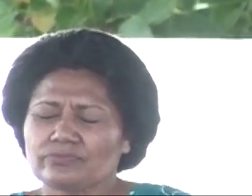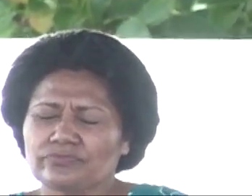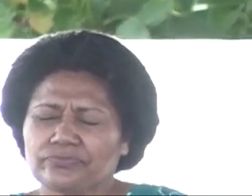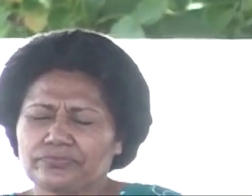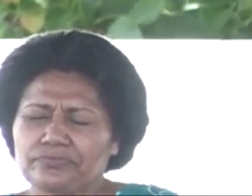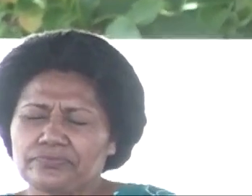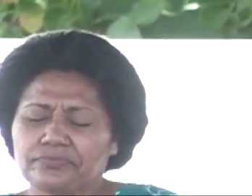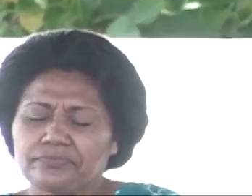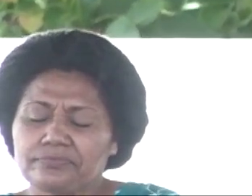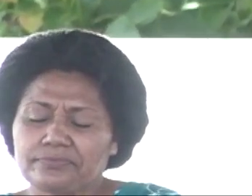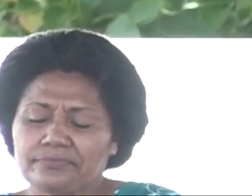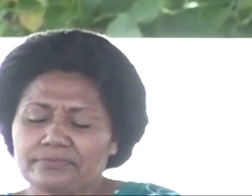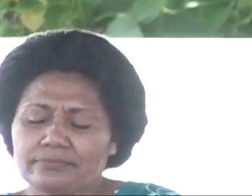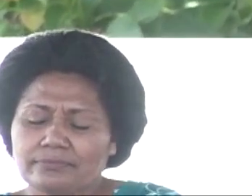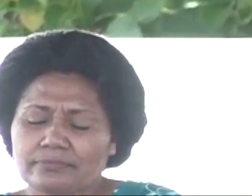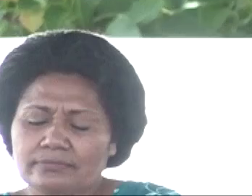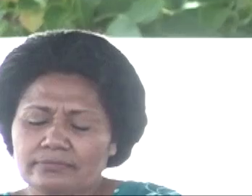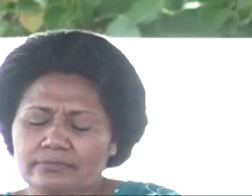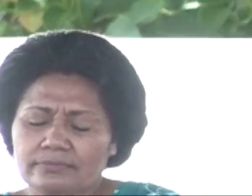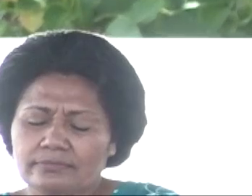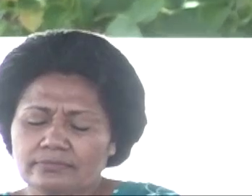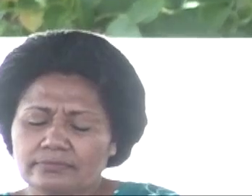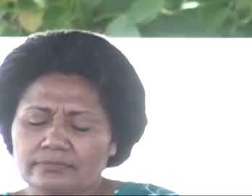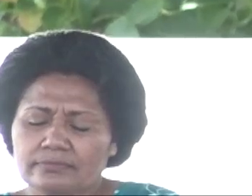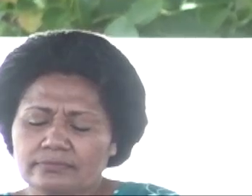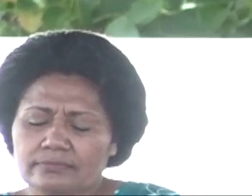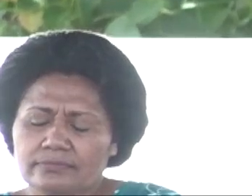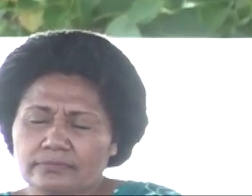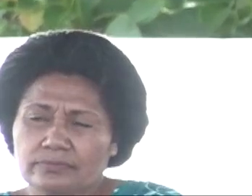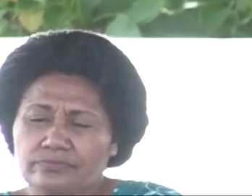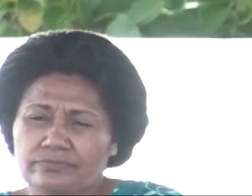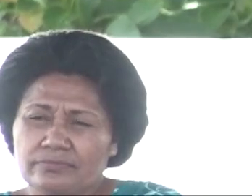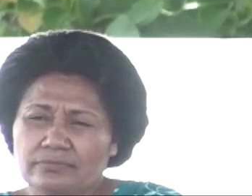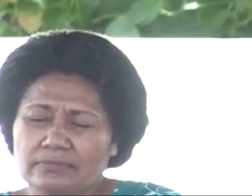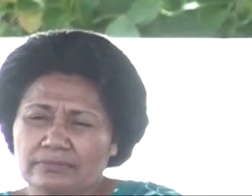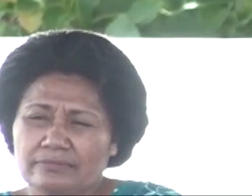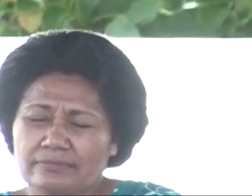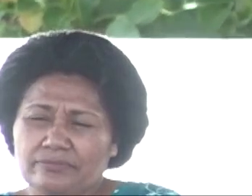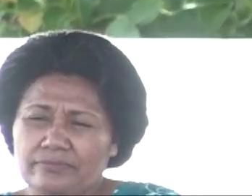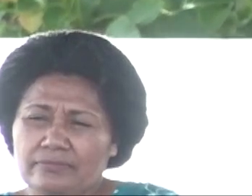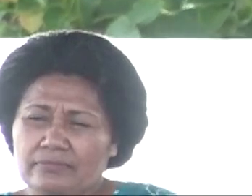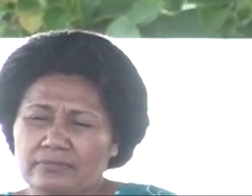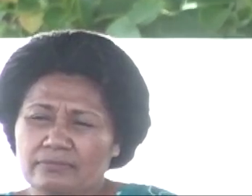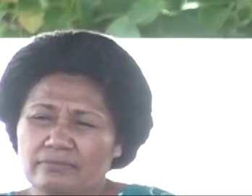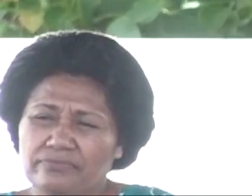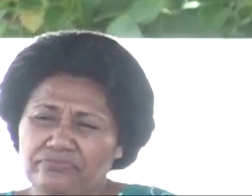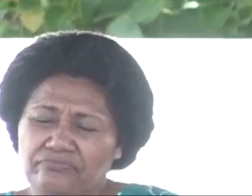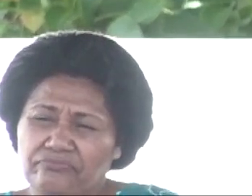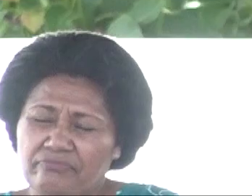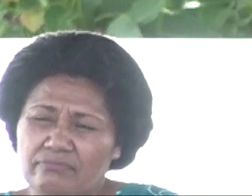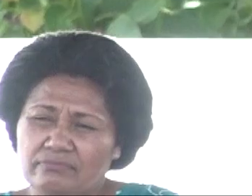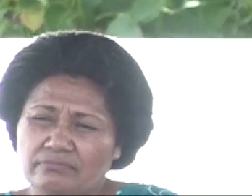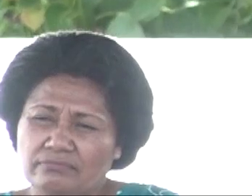day. Much like in the Ecclesiastes, chapter 3, verses 1 to 8, the Bible and